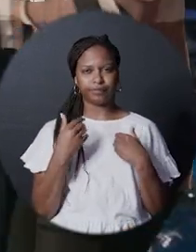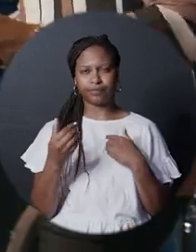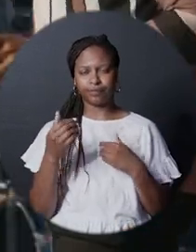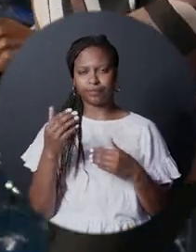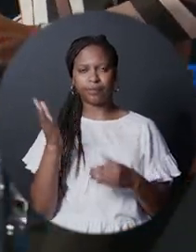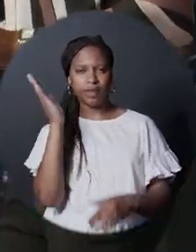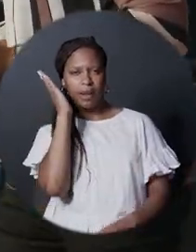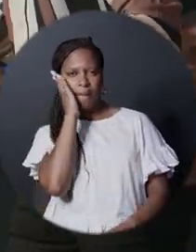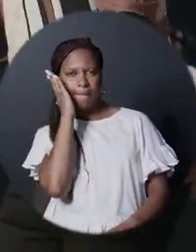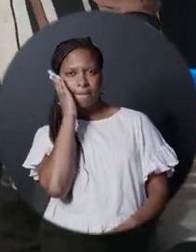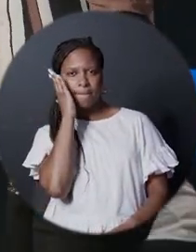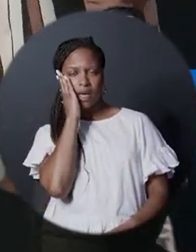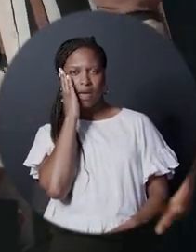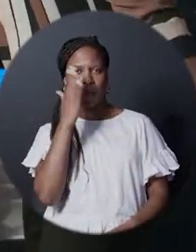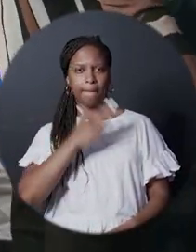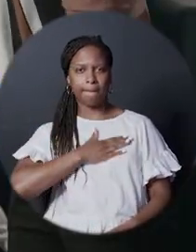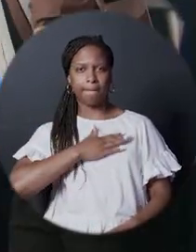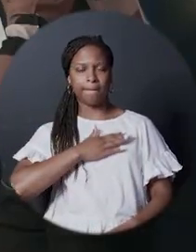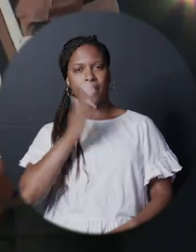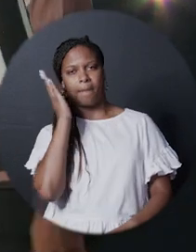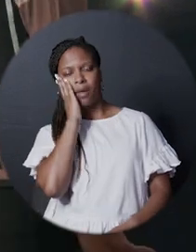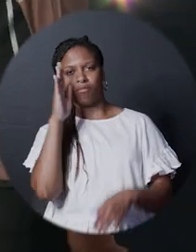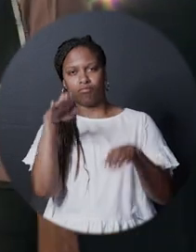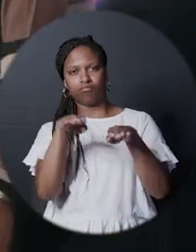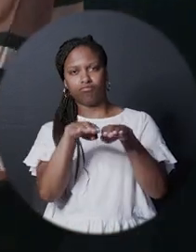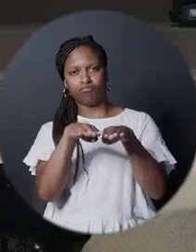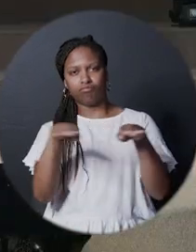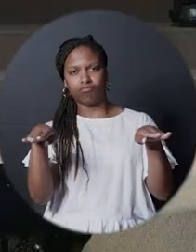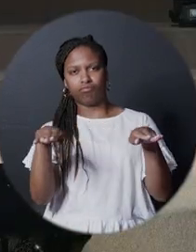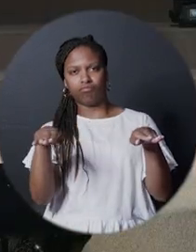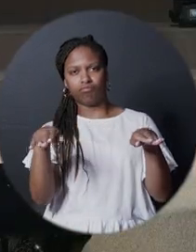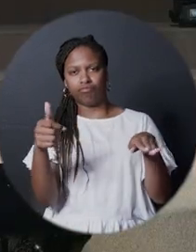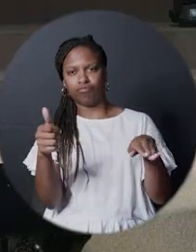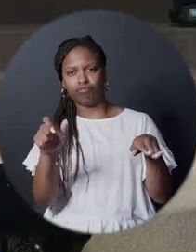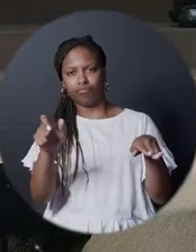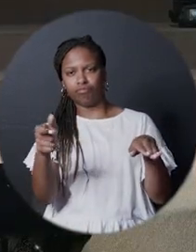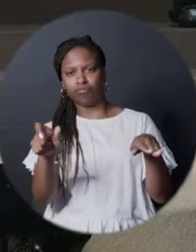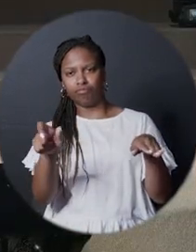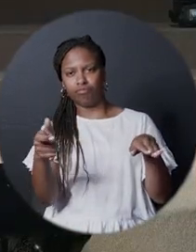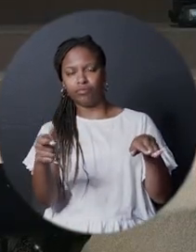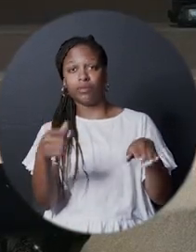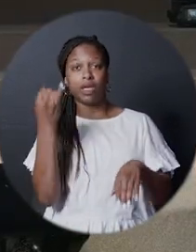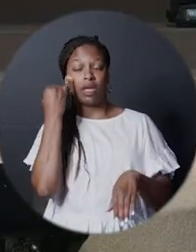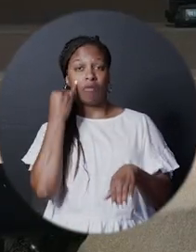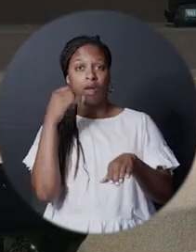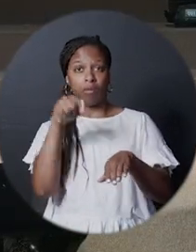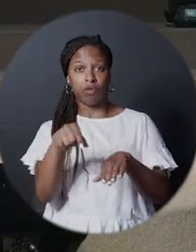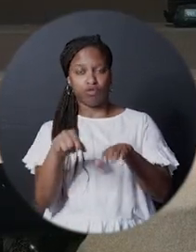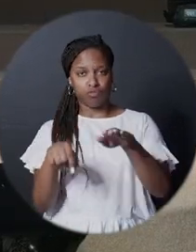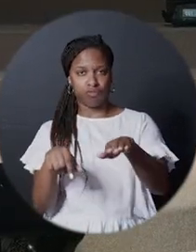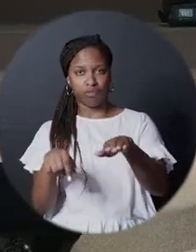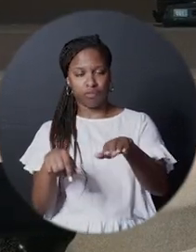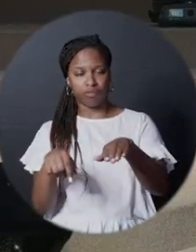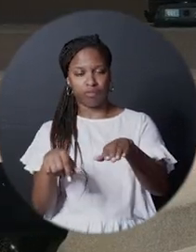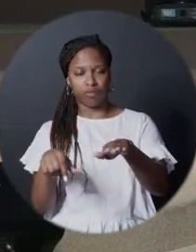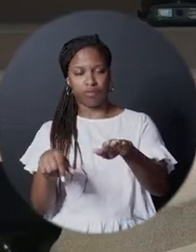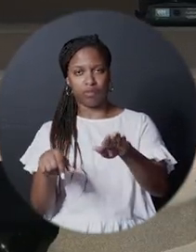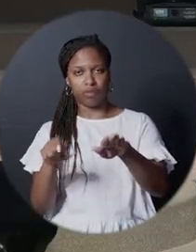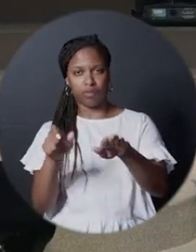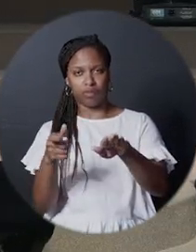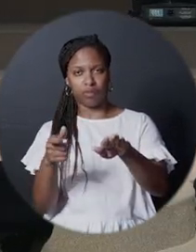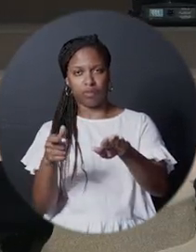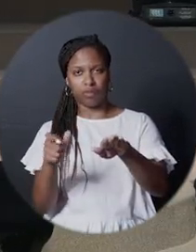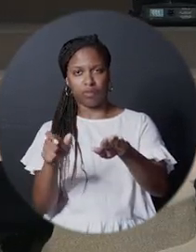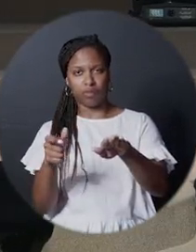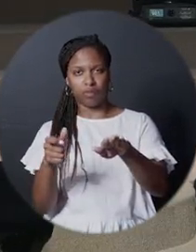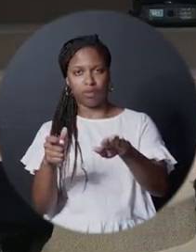an adjustable bed frame underneath my mattress, and it has a remote control. And so if I push the button, the